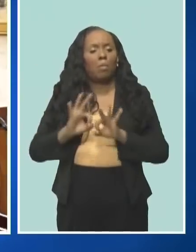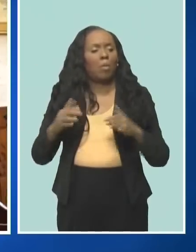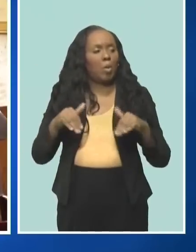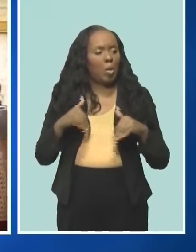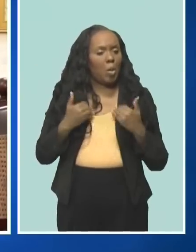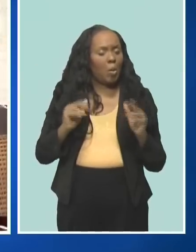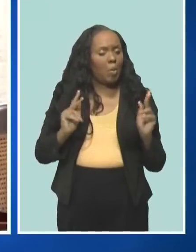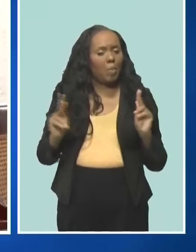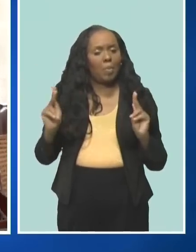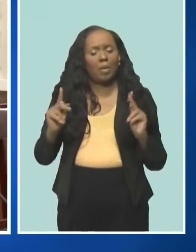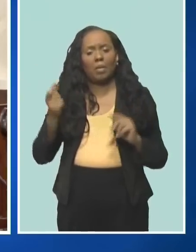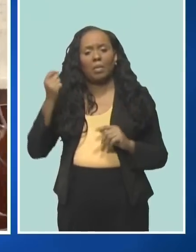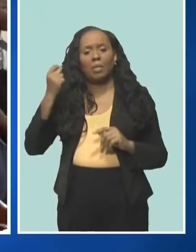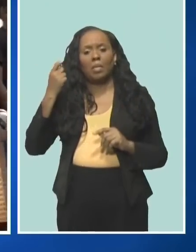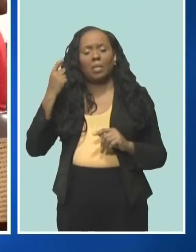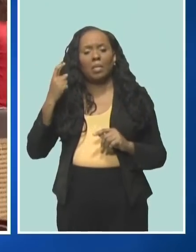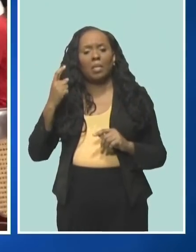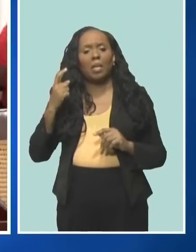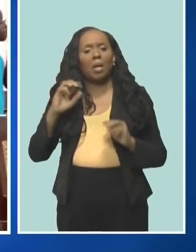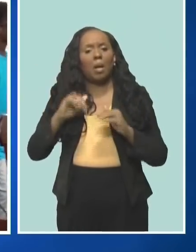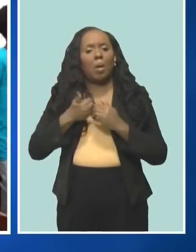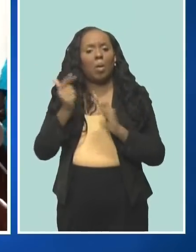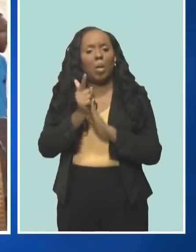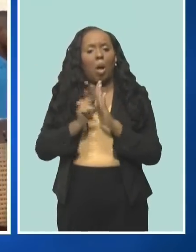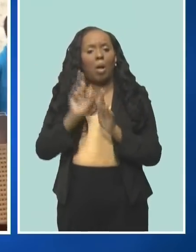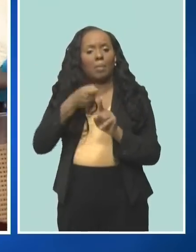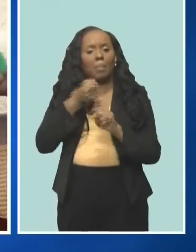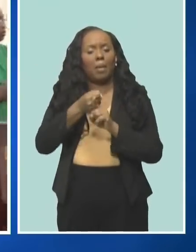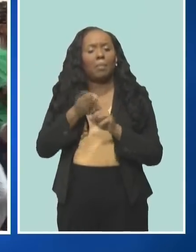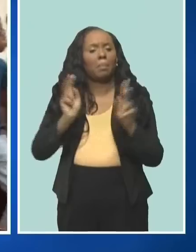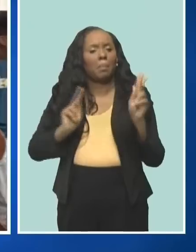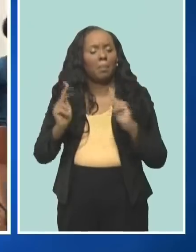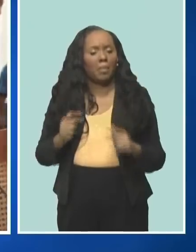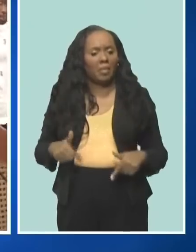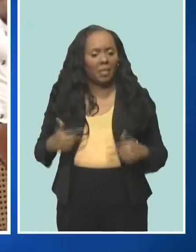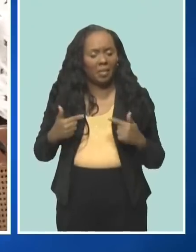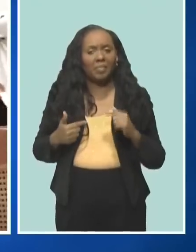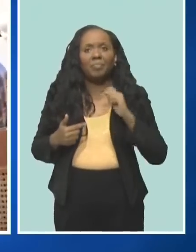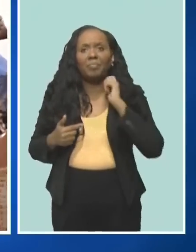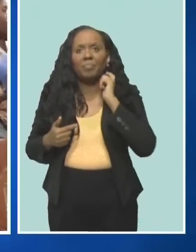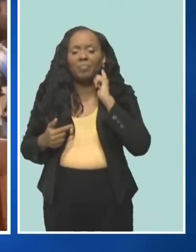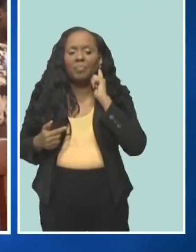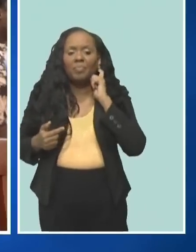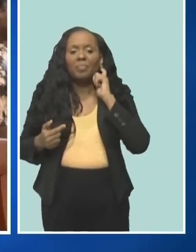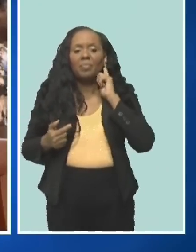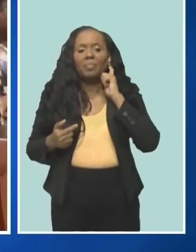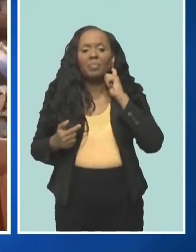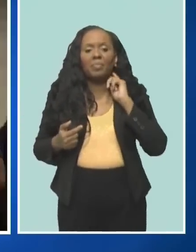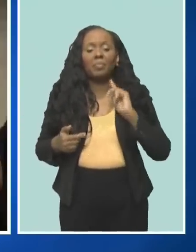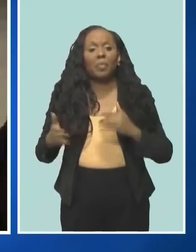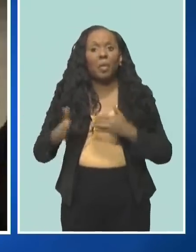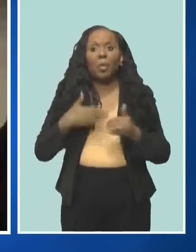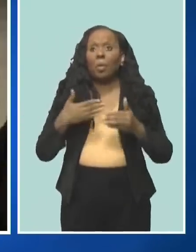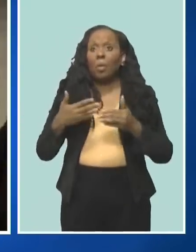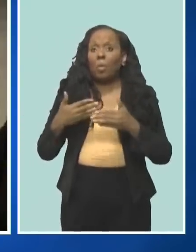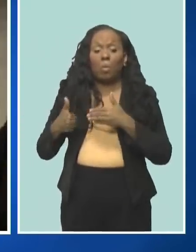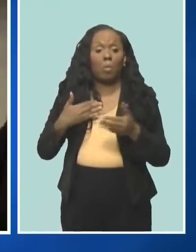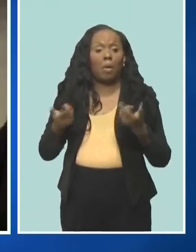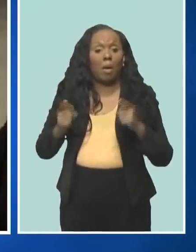understand the impact of laws on people's lives. What happens here affects you, it affects your